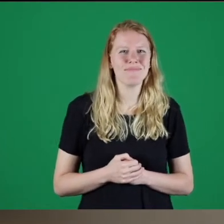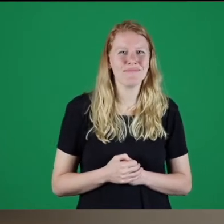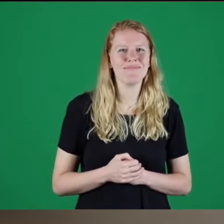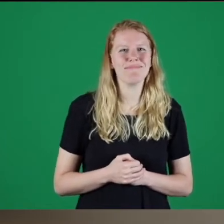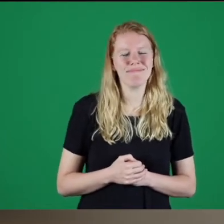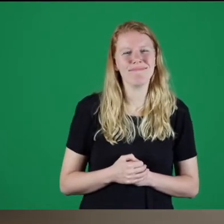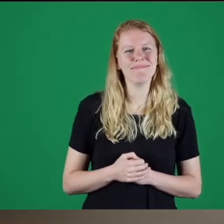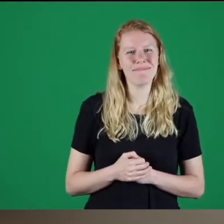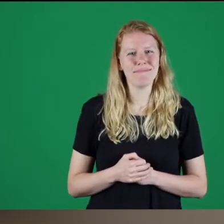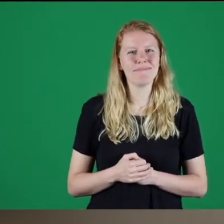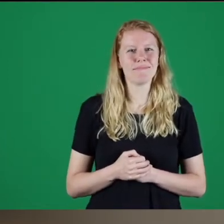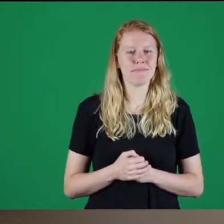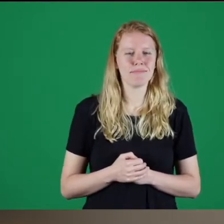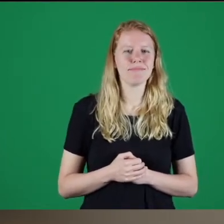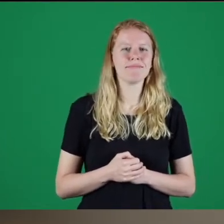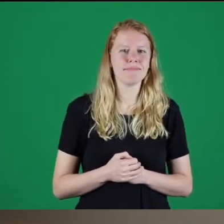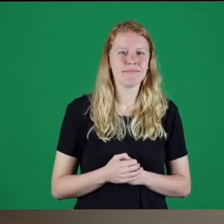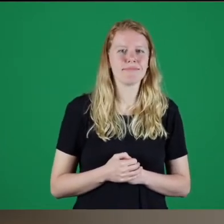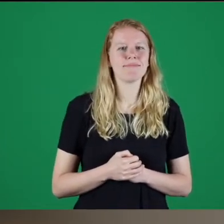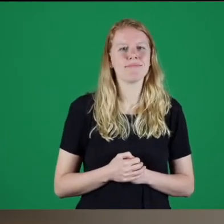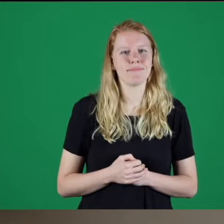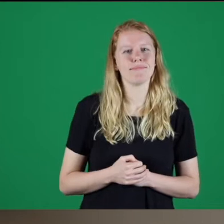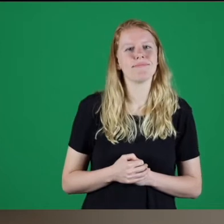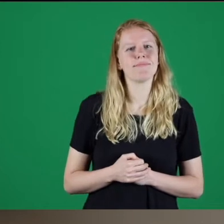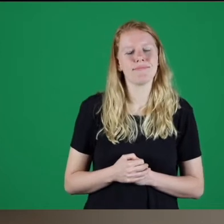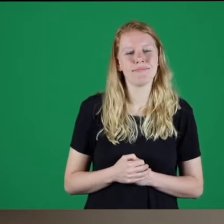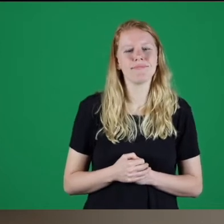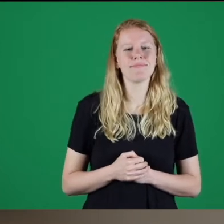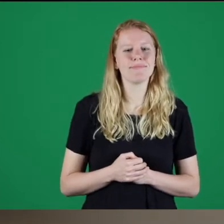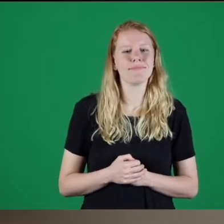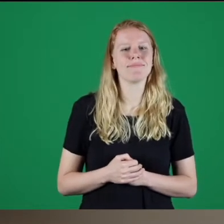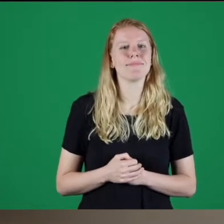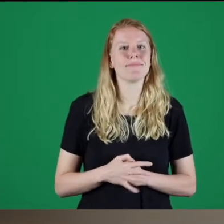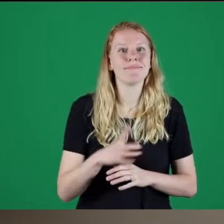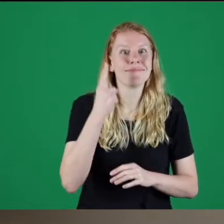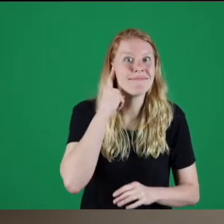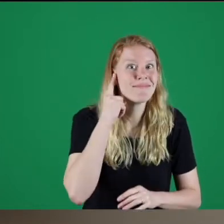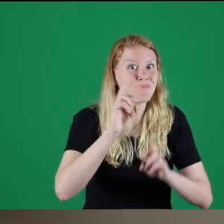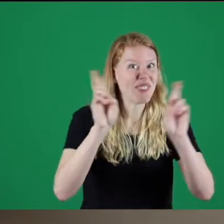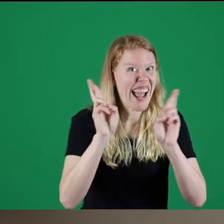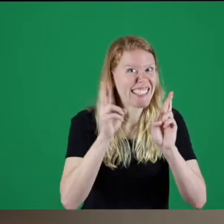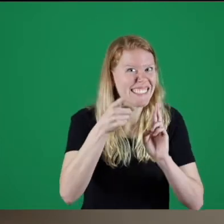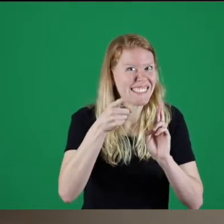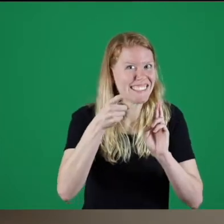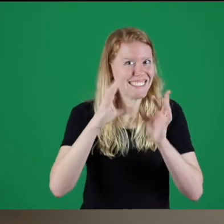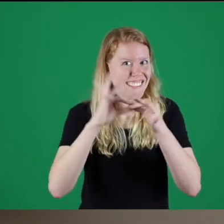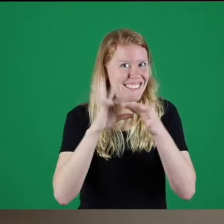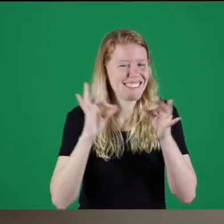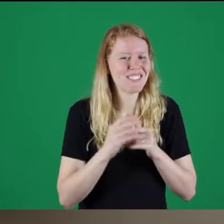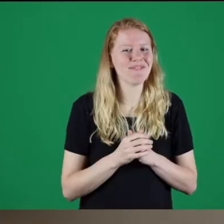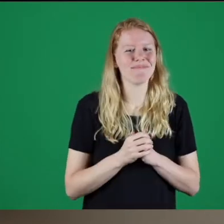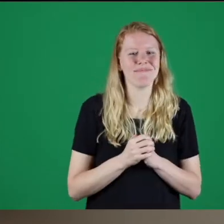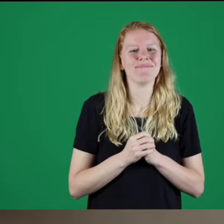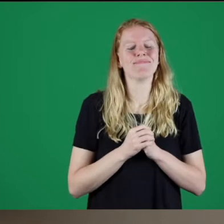kumbemba jali musanin jale kelu ambia sinana. Listen carefully, your part's coming up. Get ready. Vula